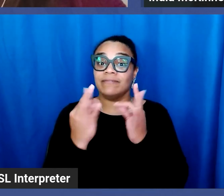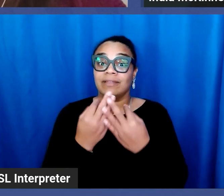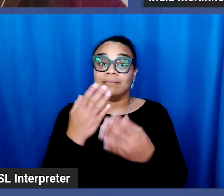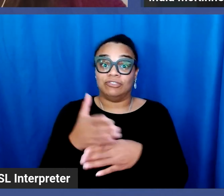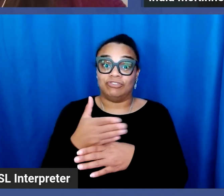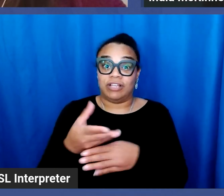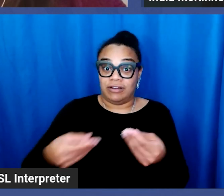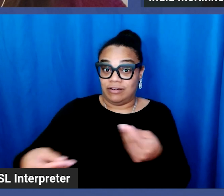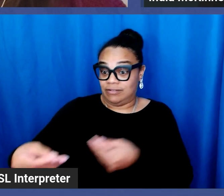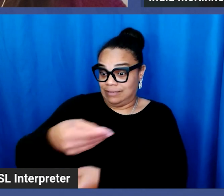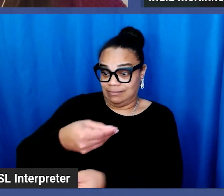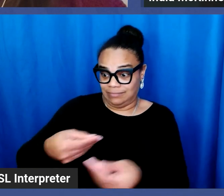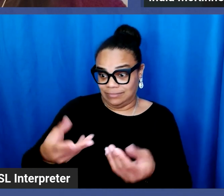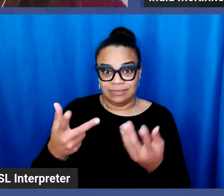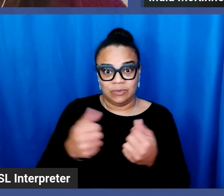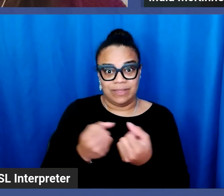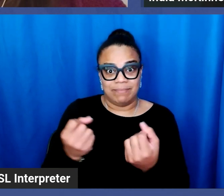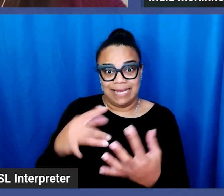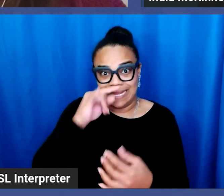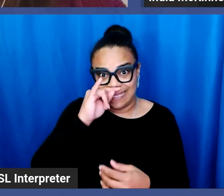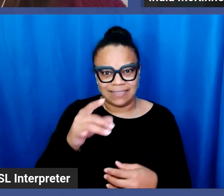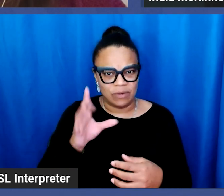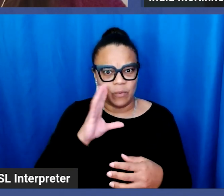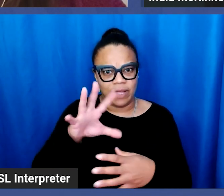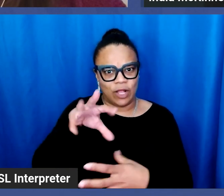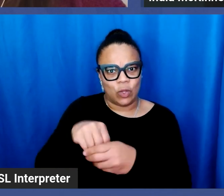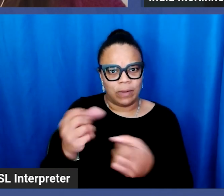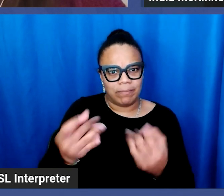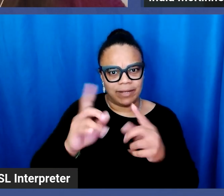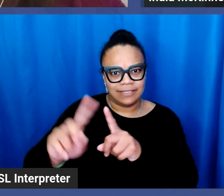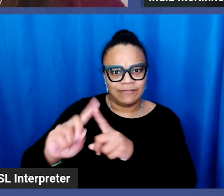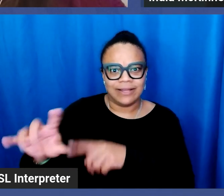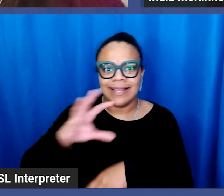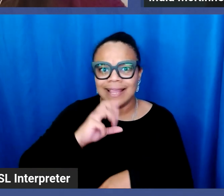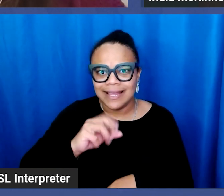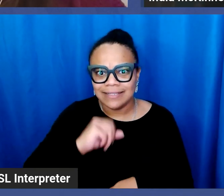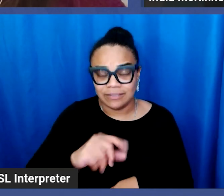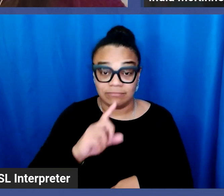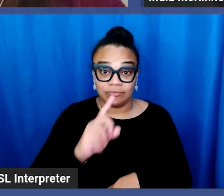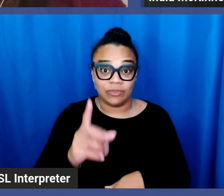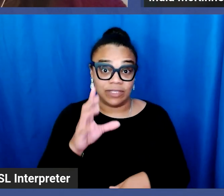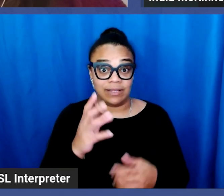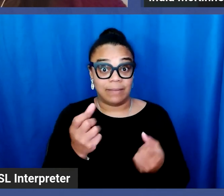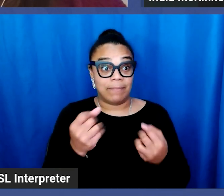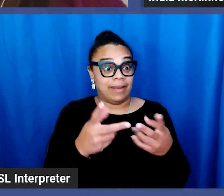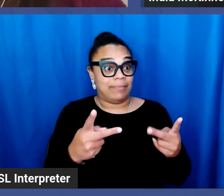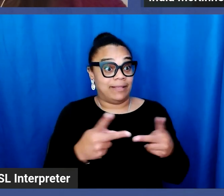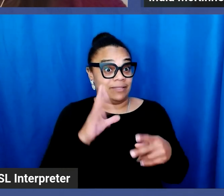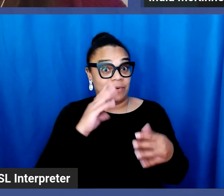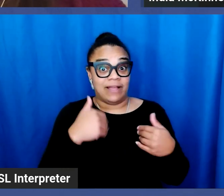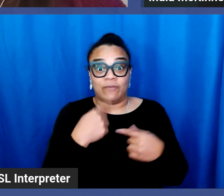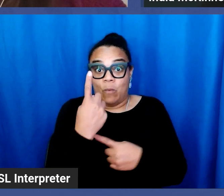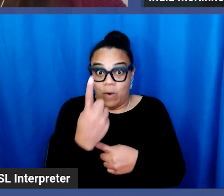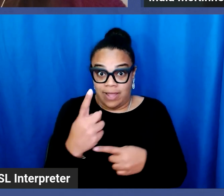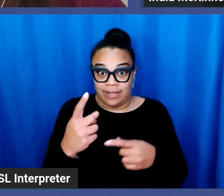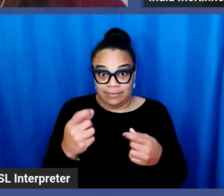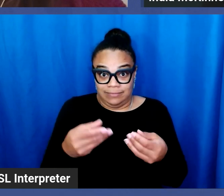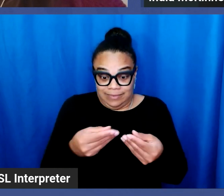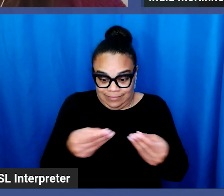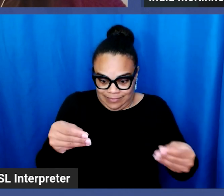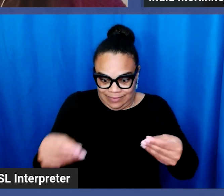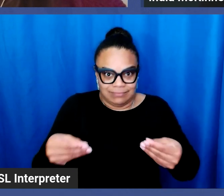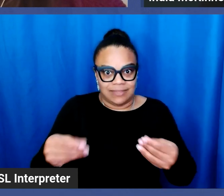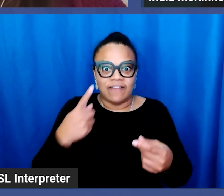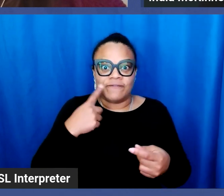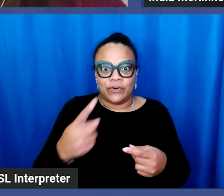kids, you're going to have kids of a whole bunch of age ranges. And in quite a lot of places, you're going to have a shared device for much of the family. Or you're going to do exactly